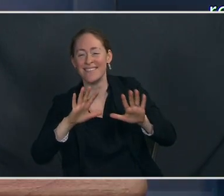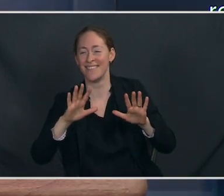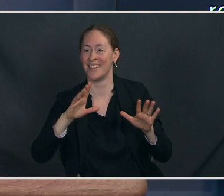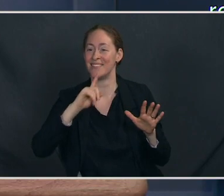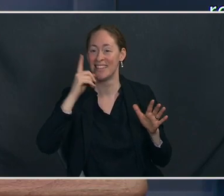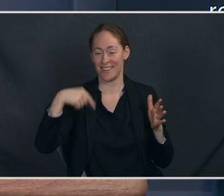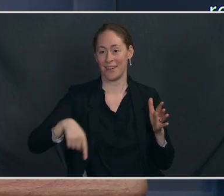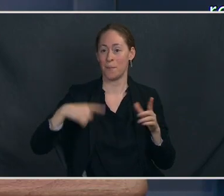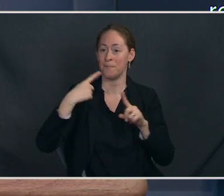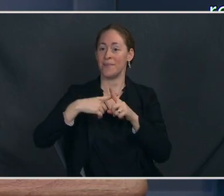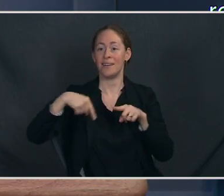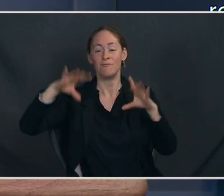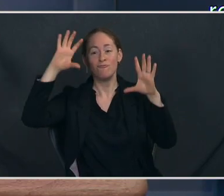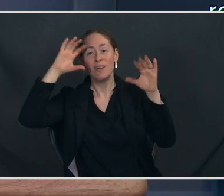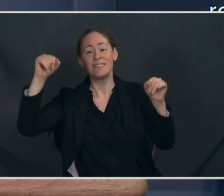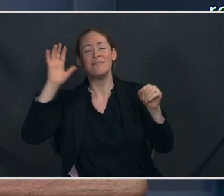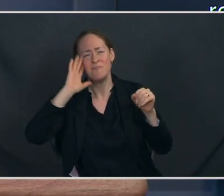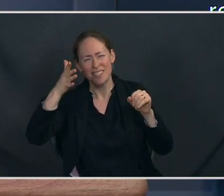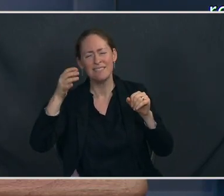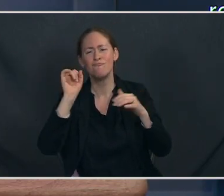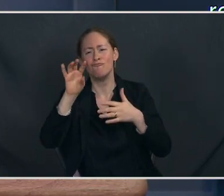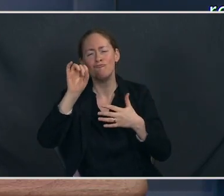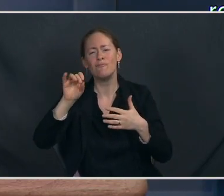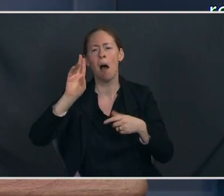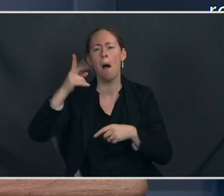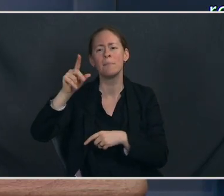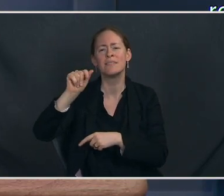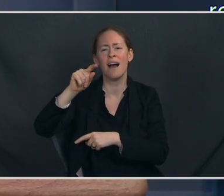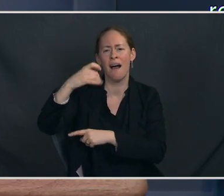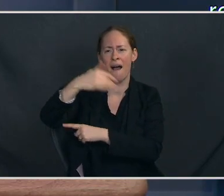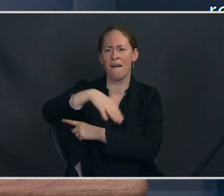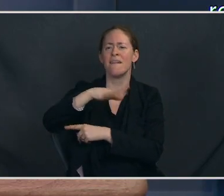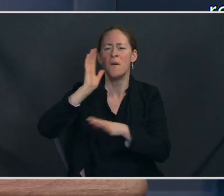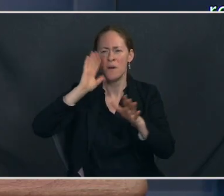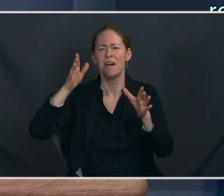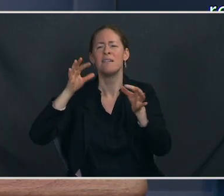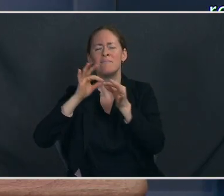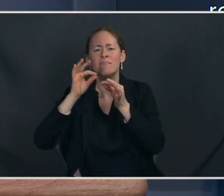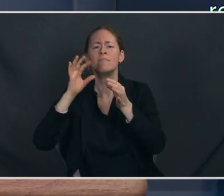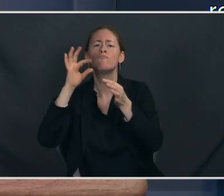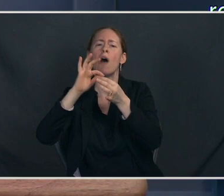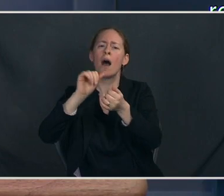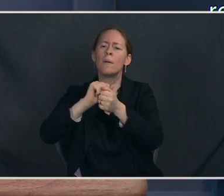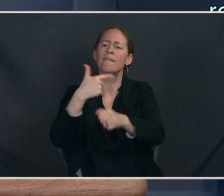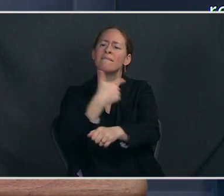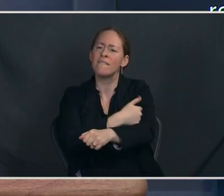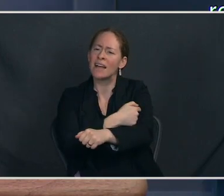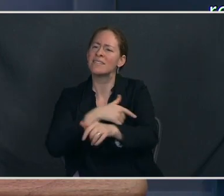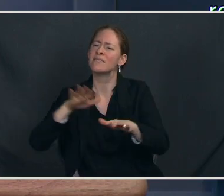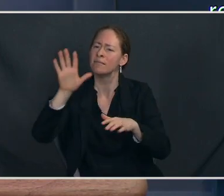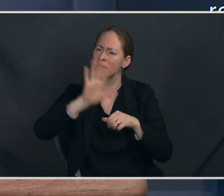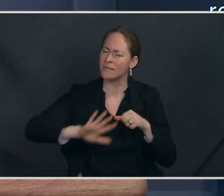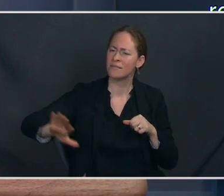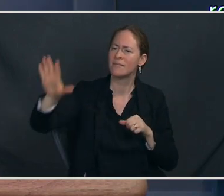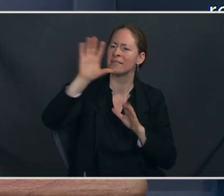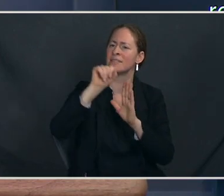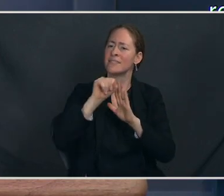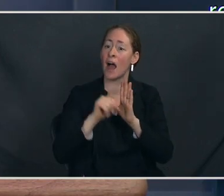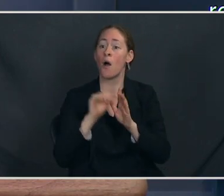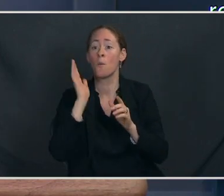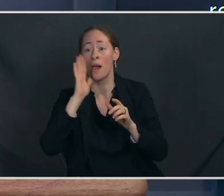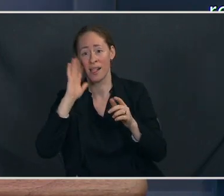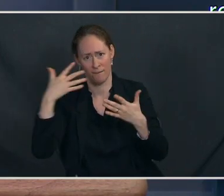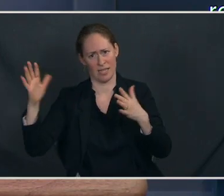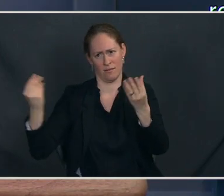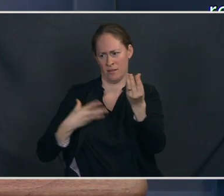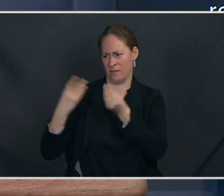an update on steps we're going to take to provide more vaccine supply to states across the country. In response to their concern, there has not